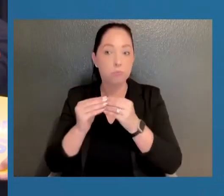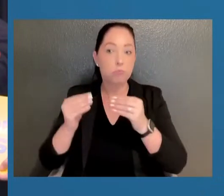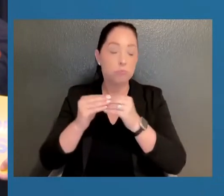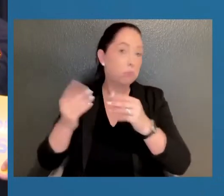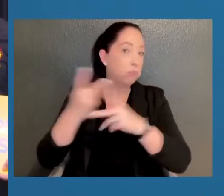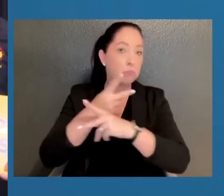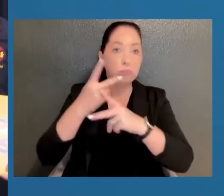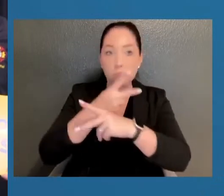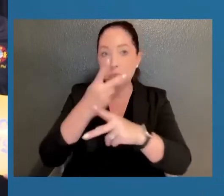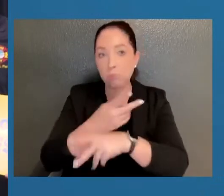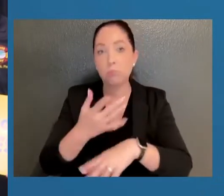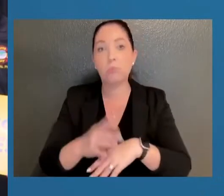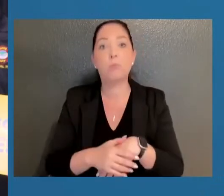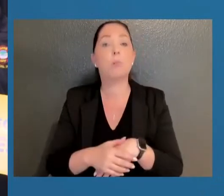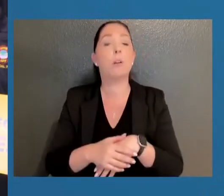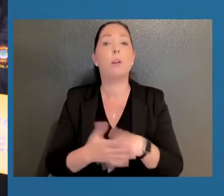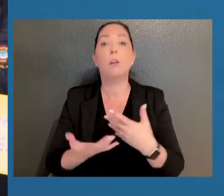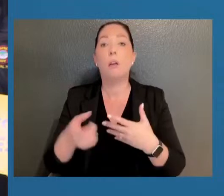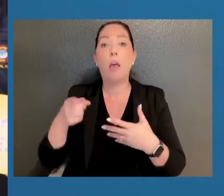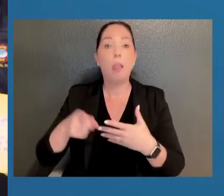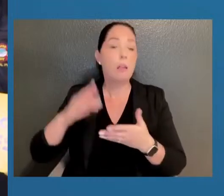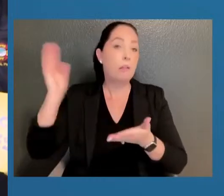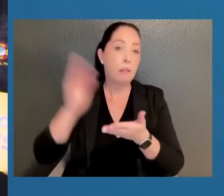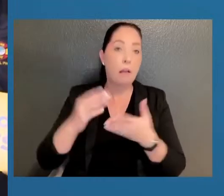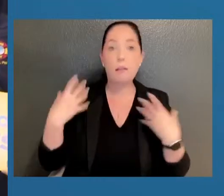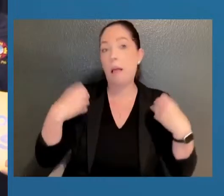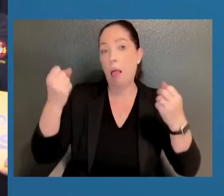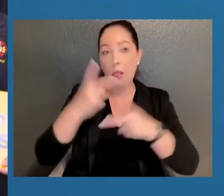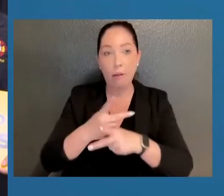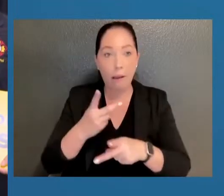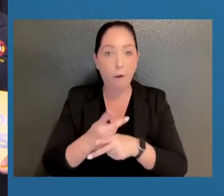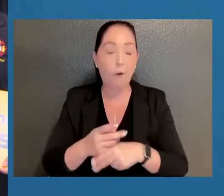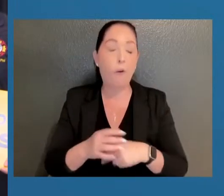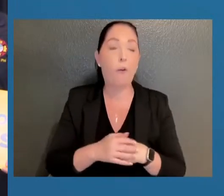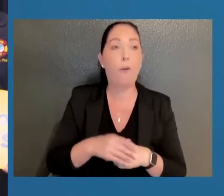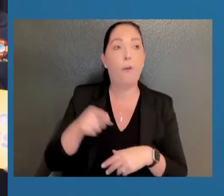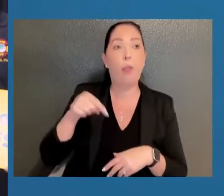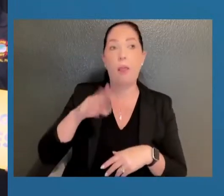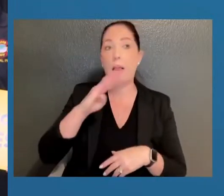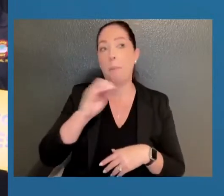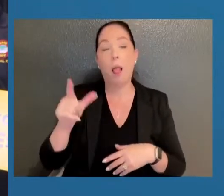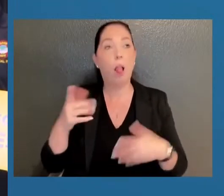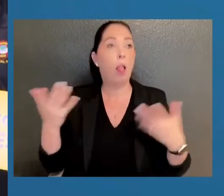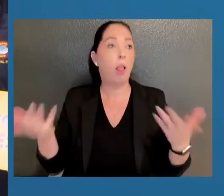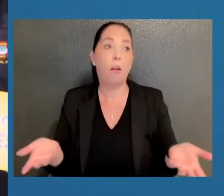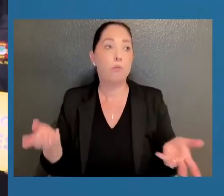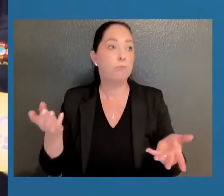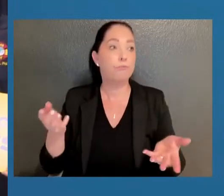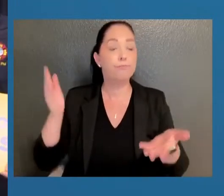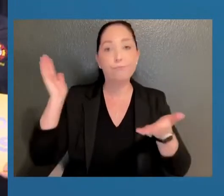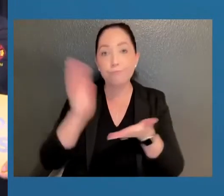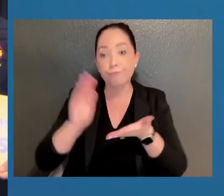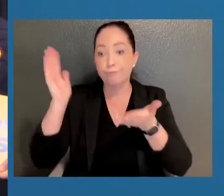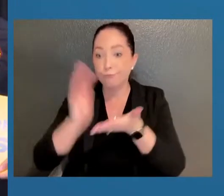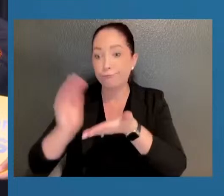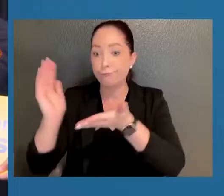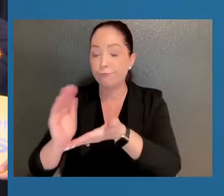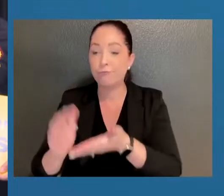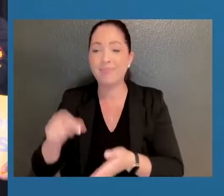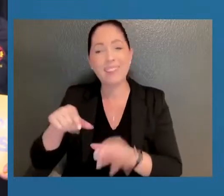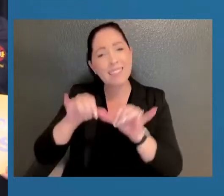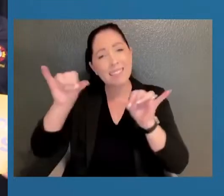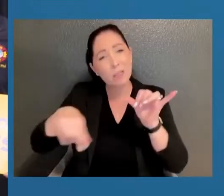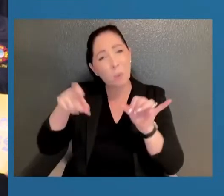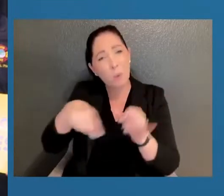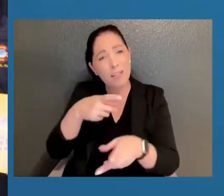cut health care, a system where we need to save money.